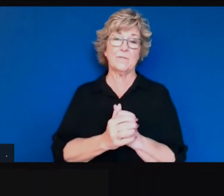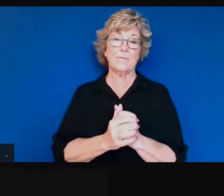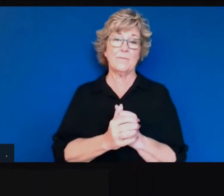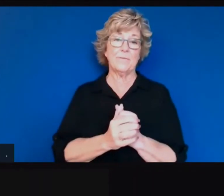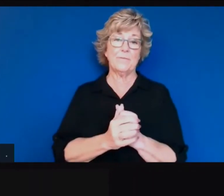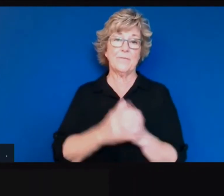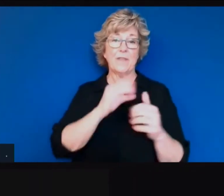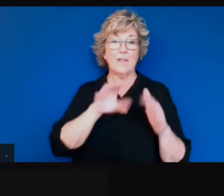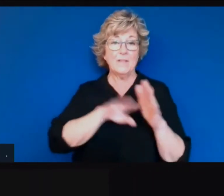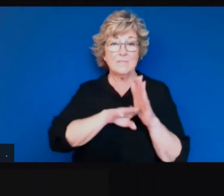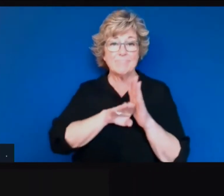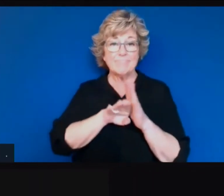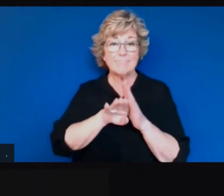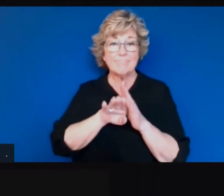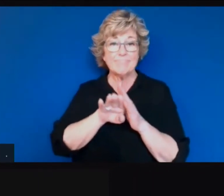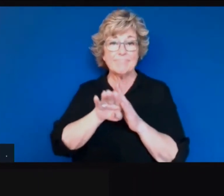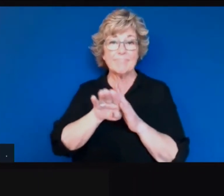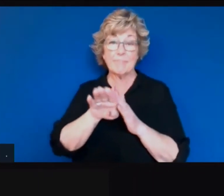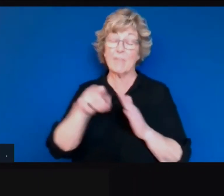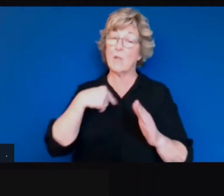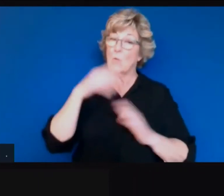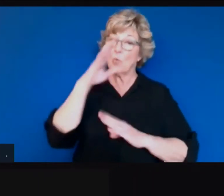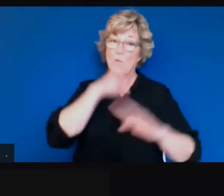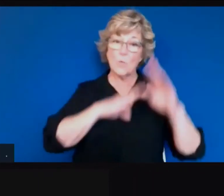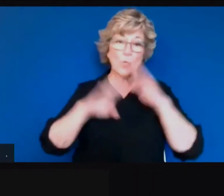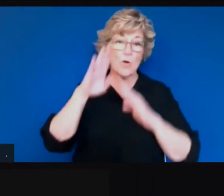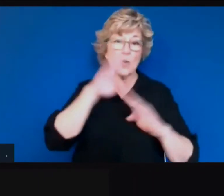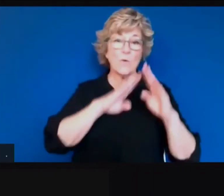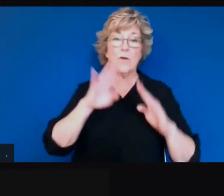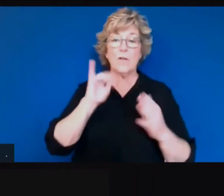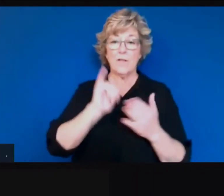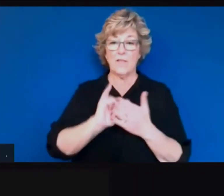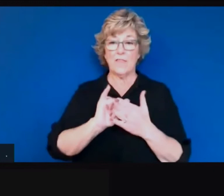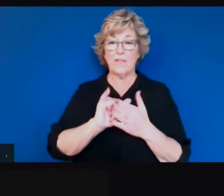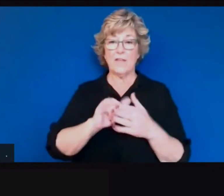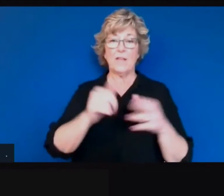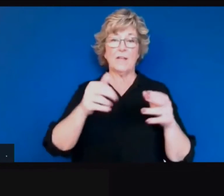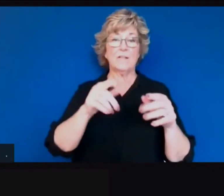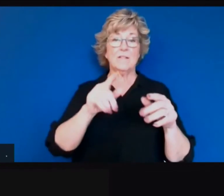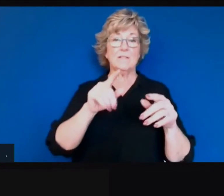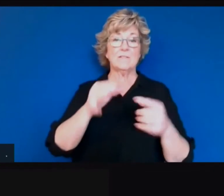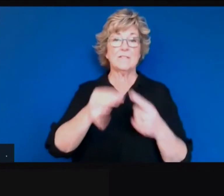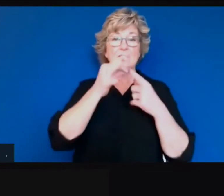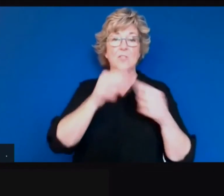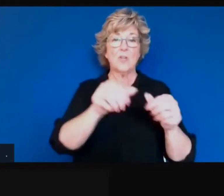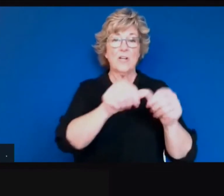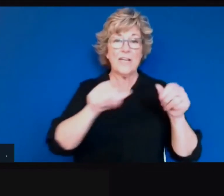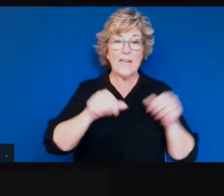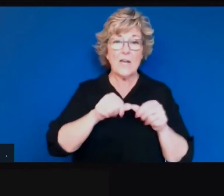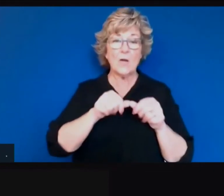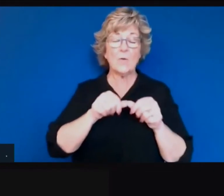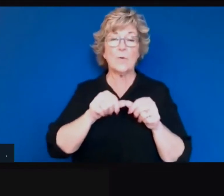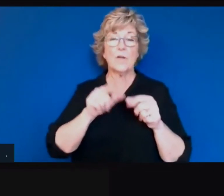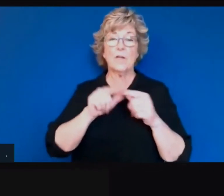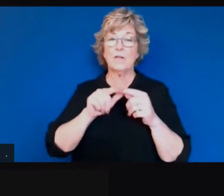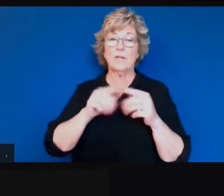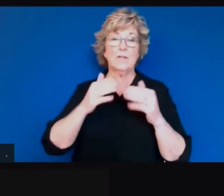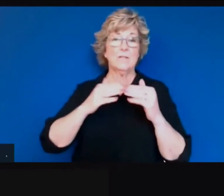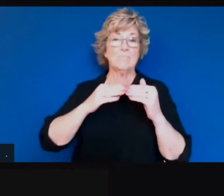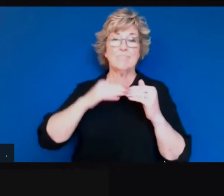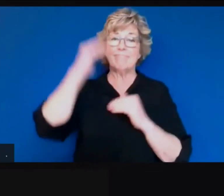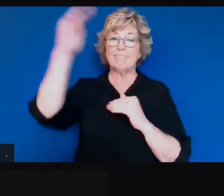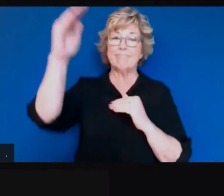trajectory we are on, we are worried that certain regions do exceed their